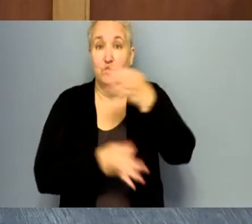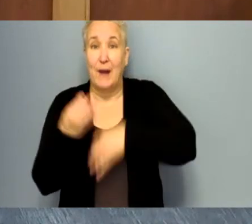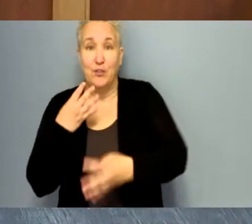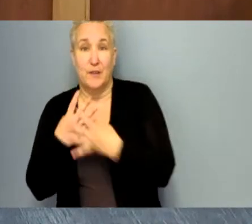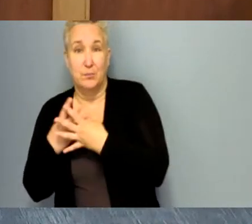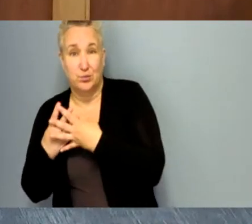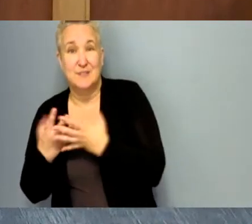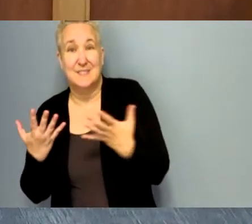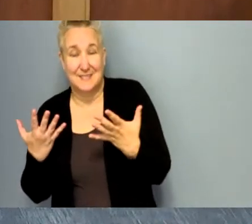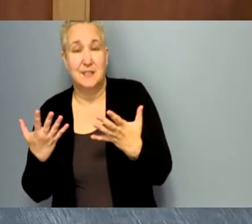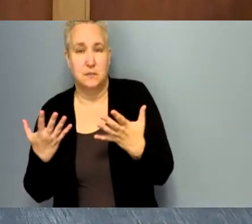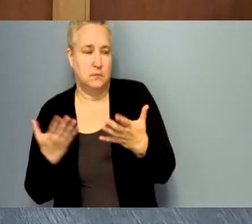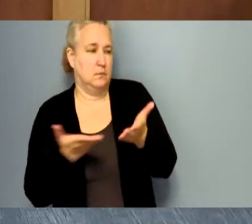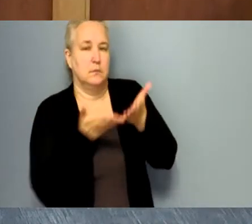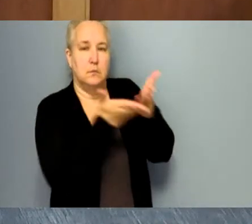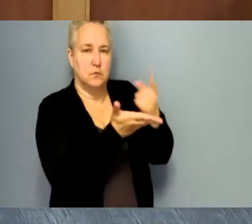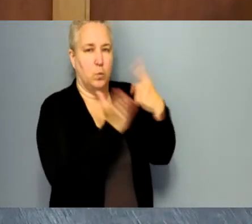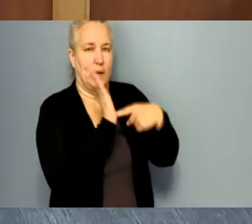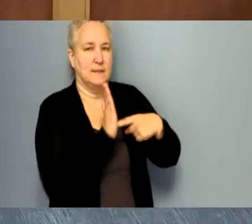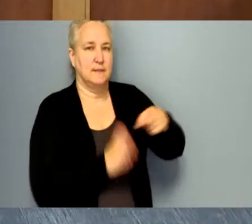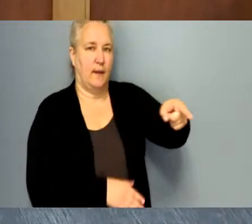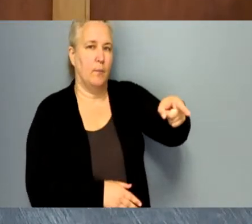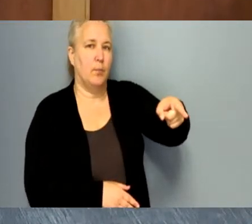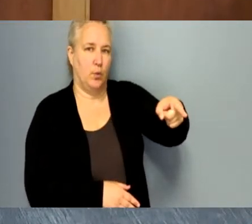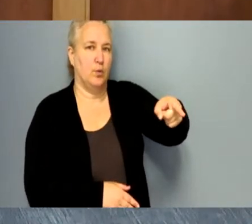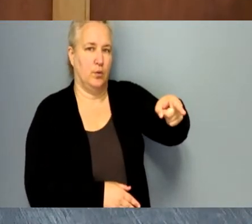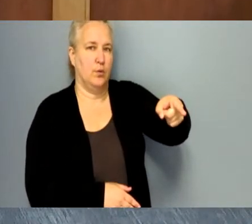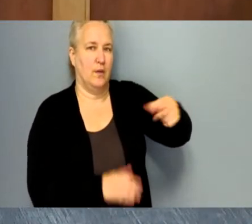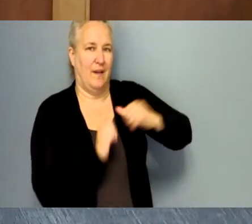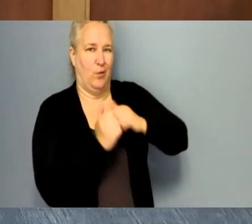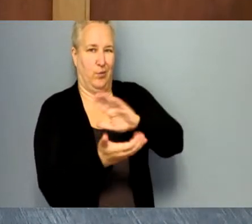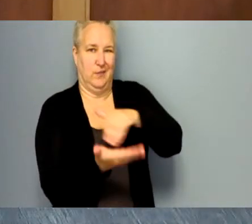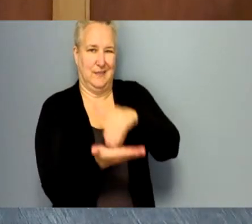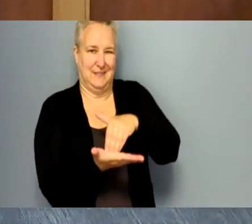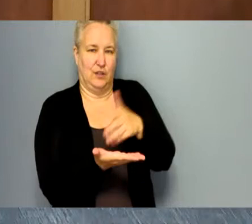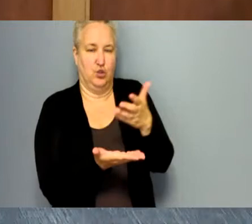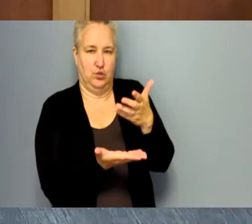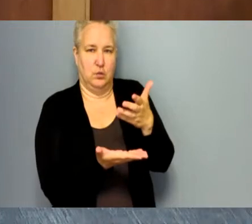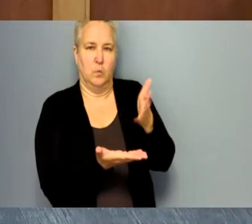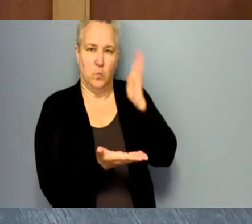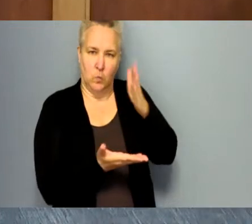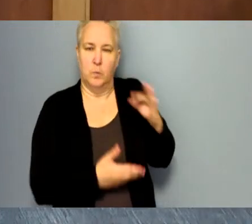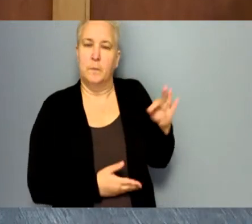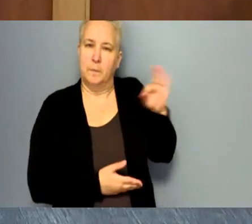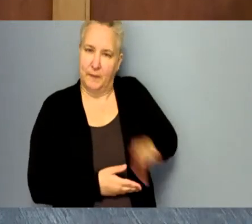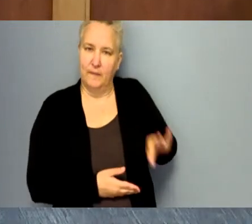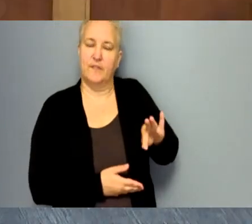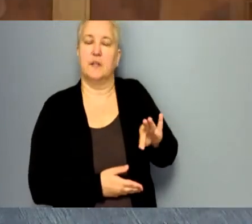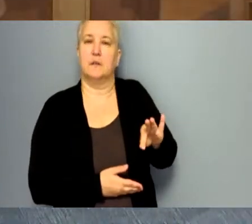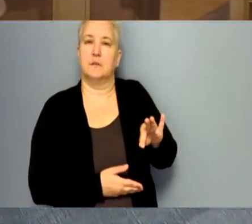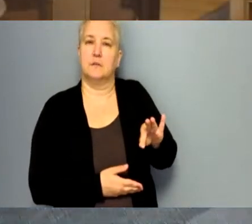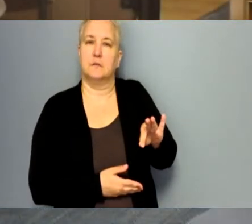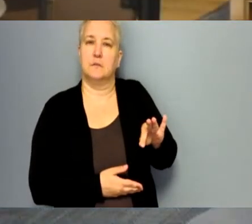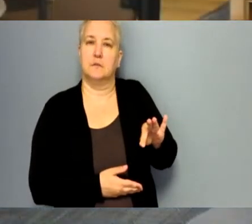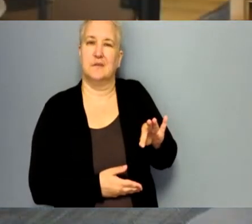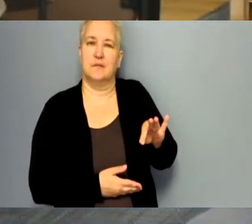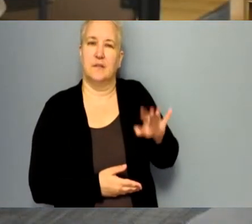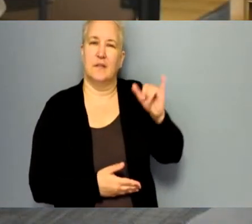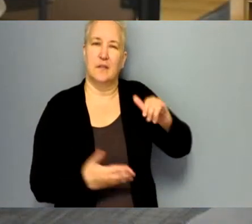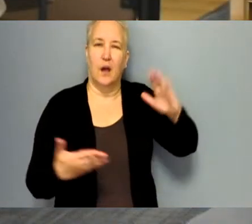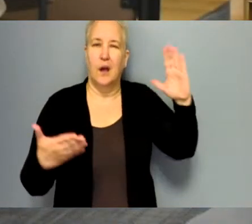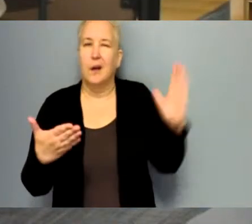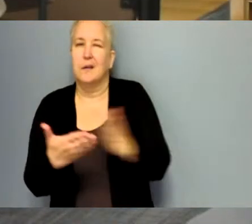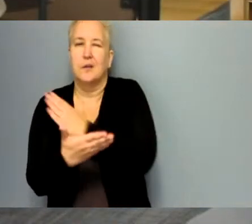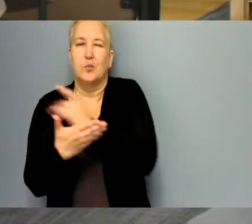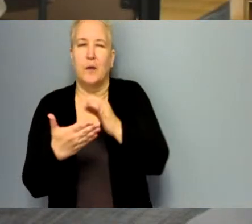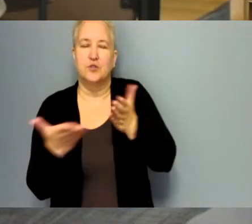incarcerated. That is one example of how this center will benefit the continuum of